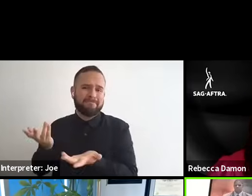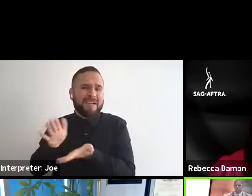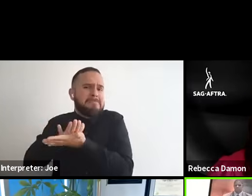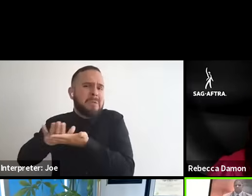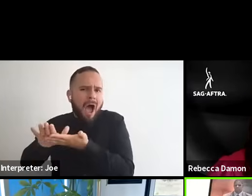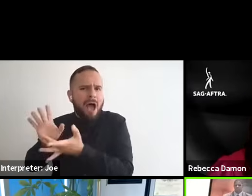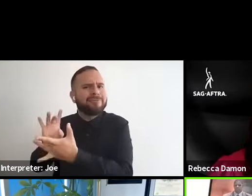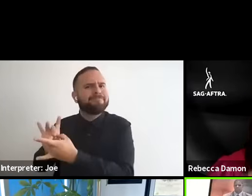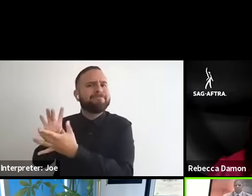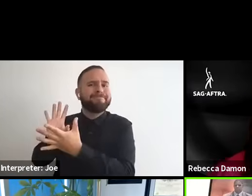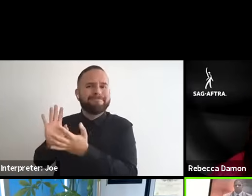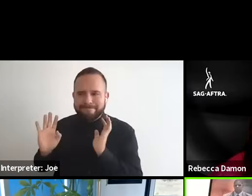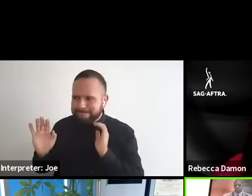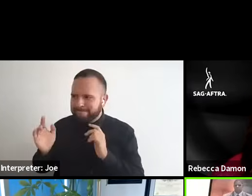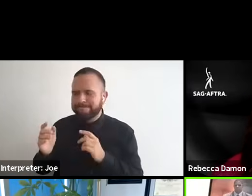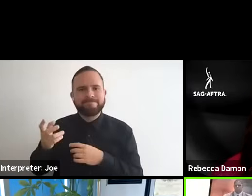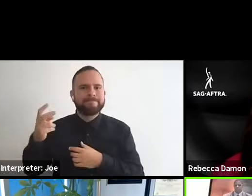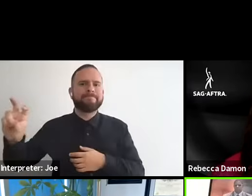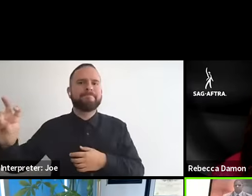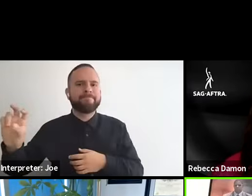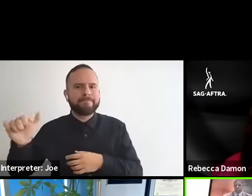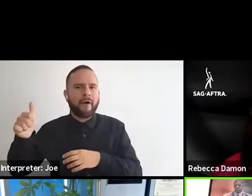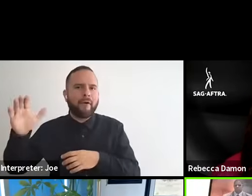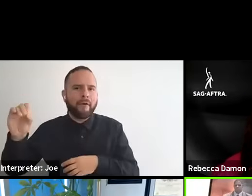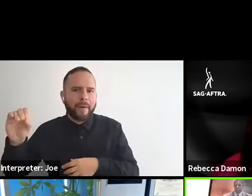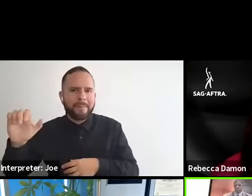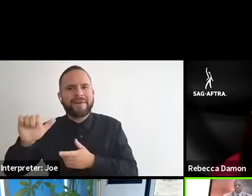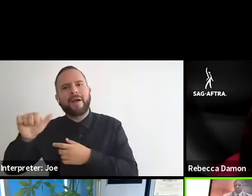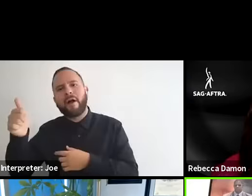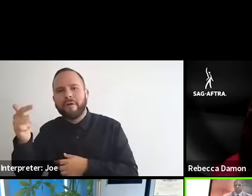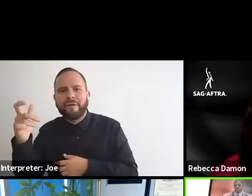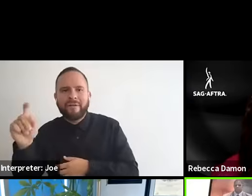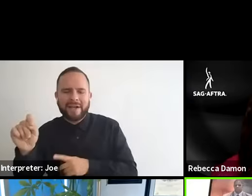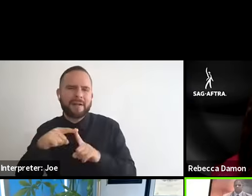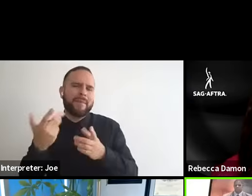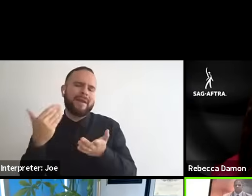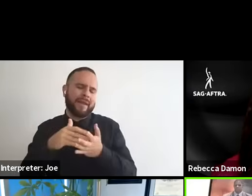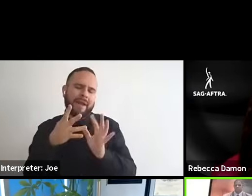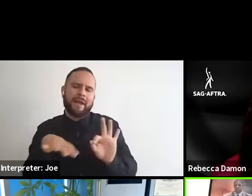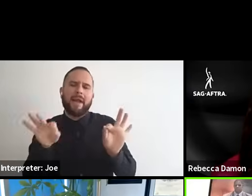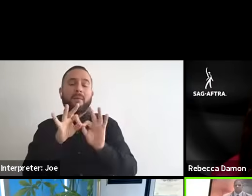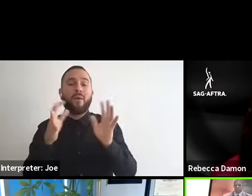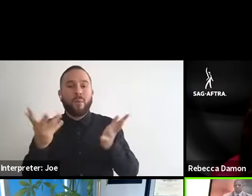conversations, initiating those messages at least gets the conversation moving, and that's half the battle.